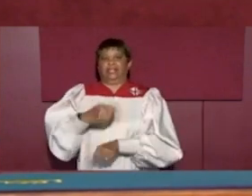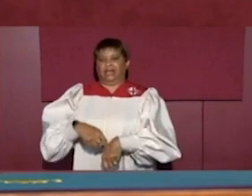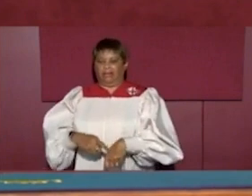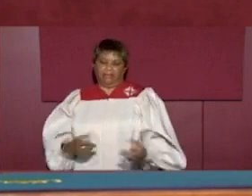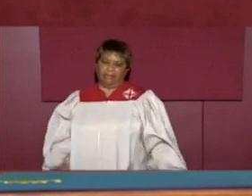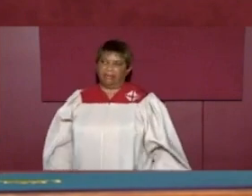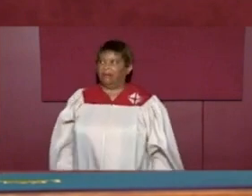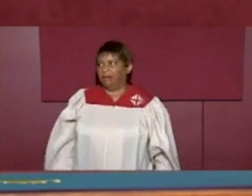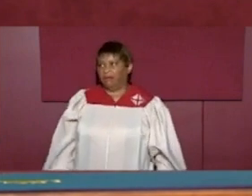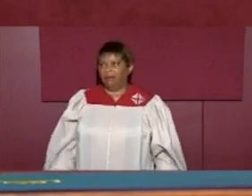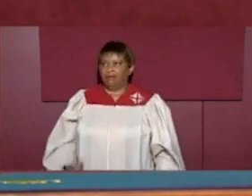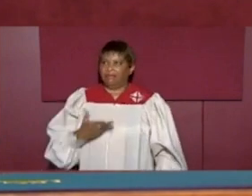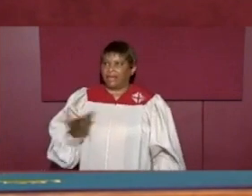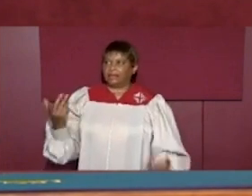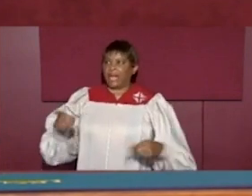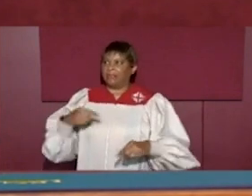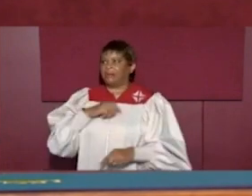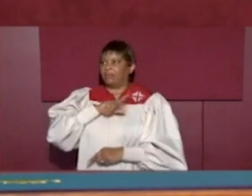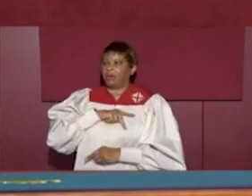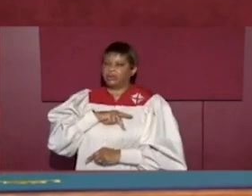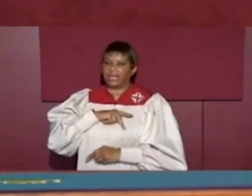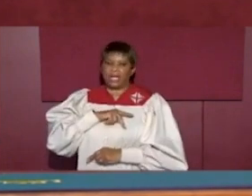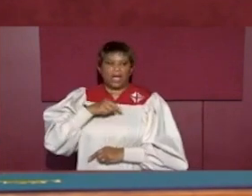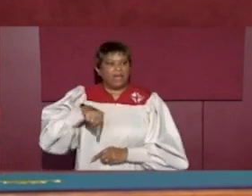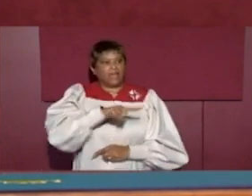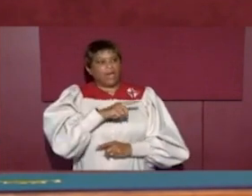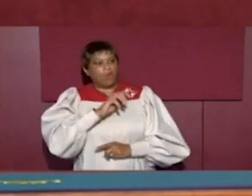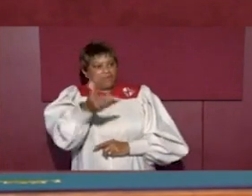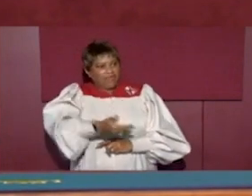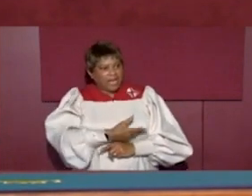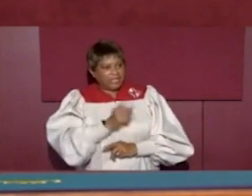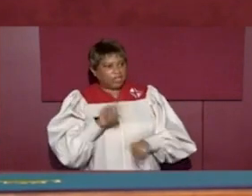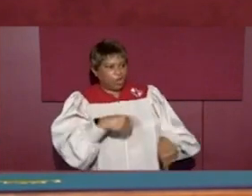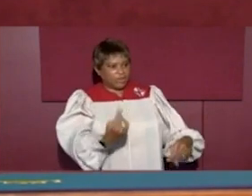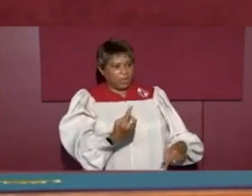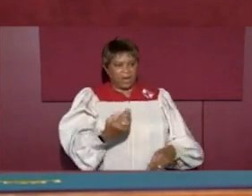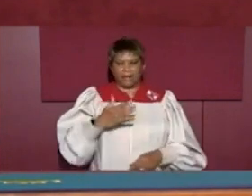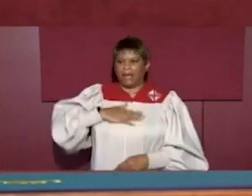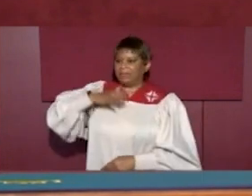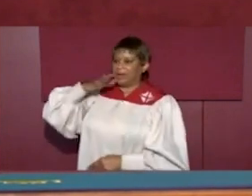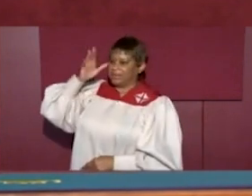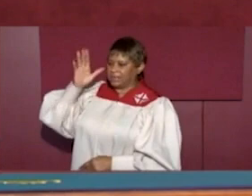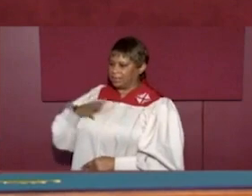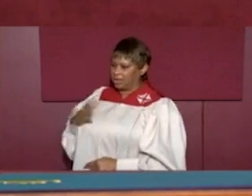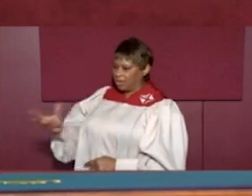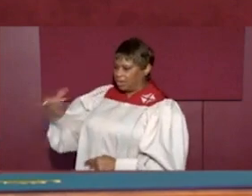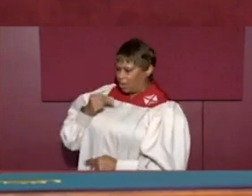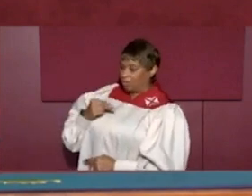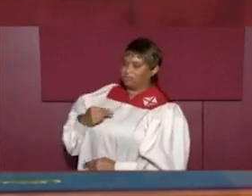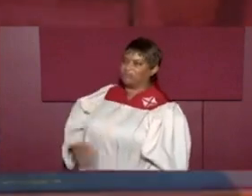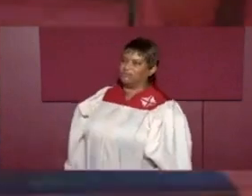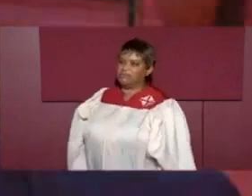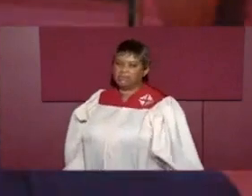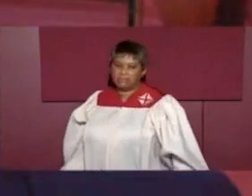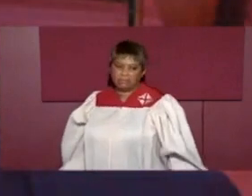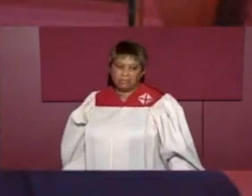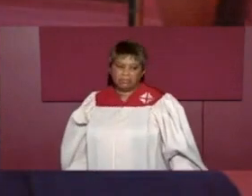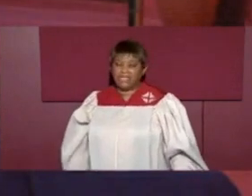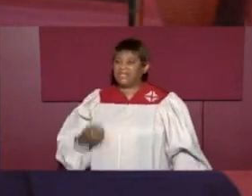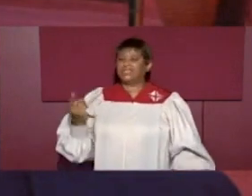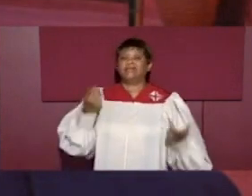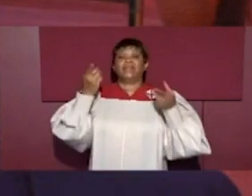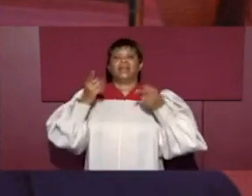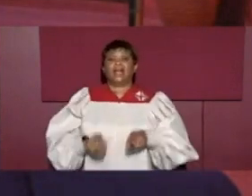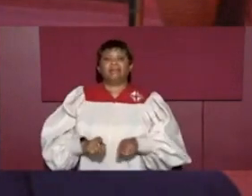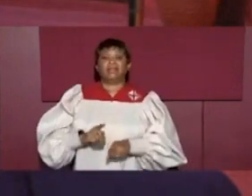know, if everybody was invited to go somewhere and my parents said I couldn't go, it always happens to me. You know, if something happened